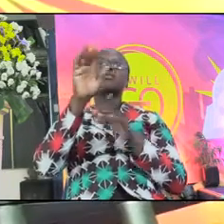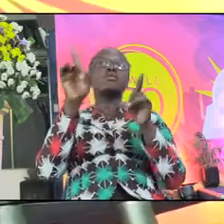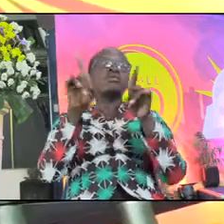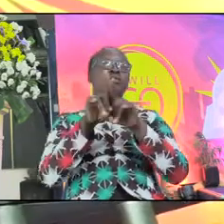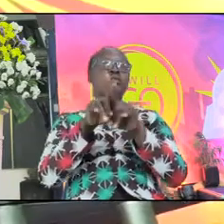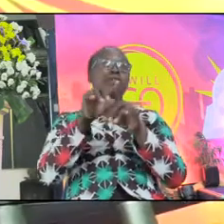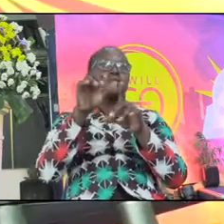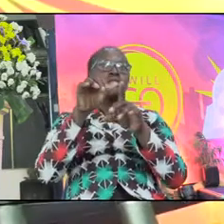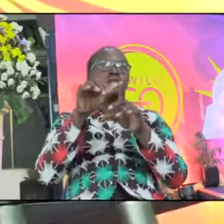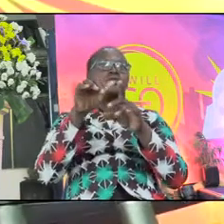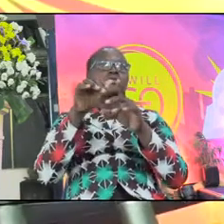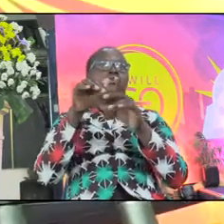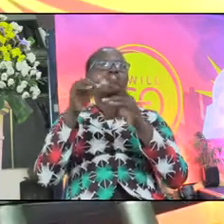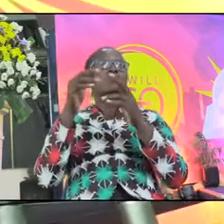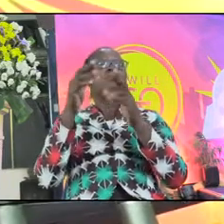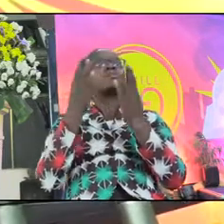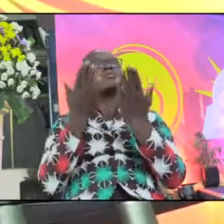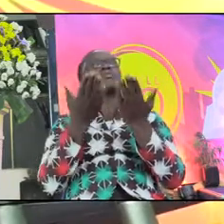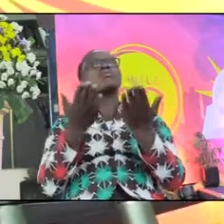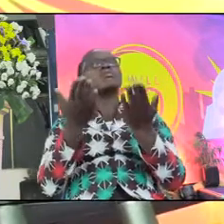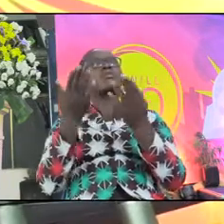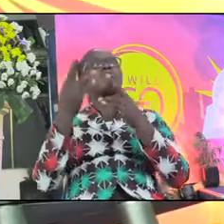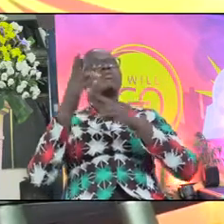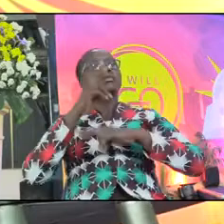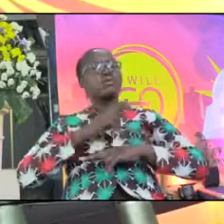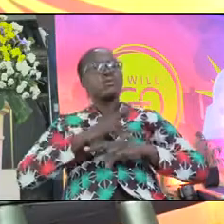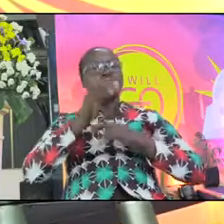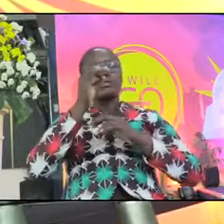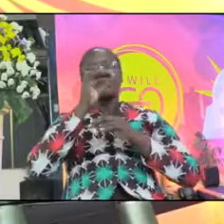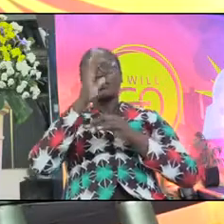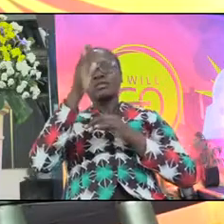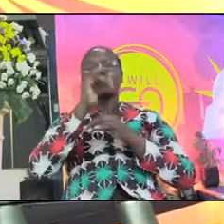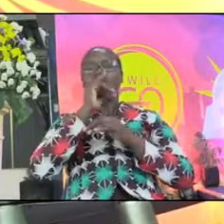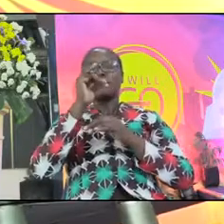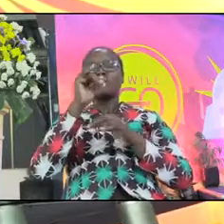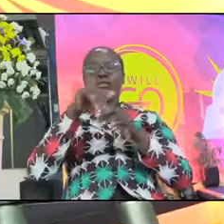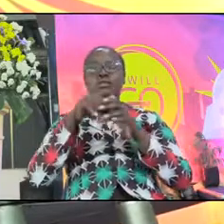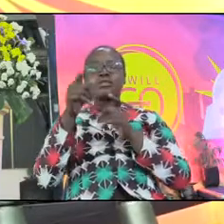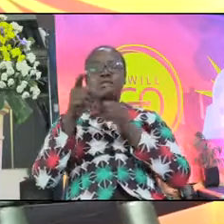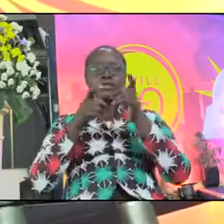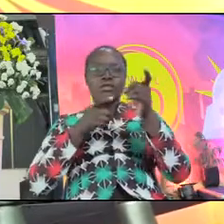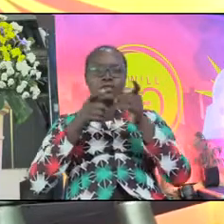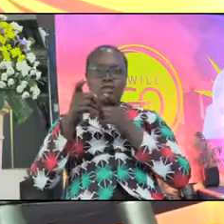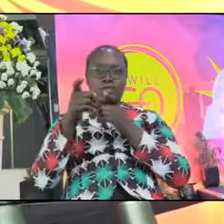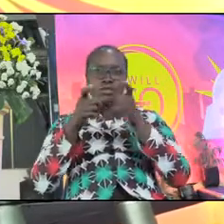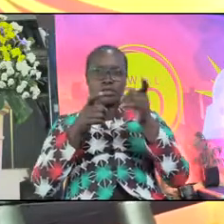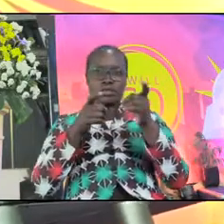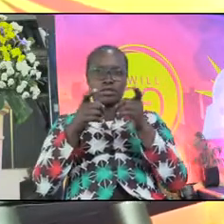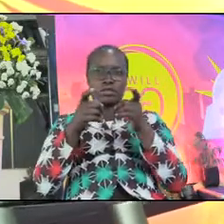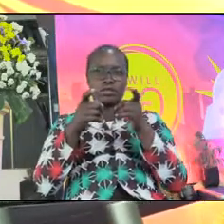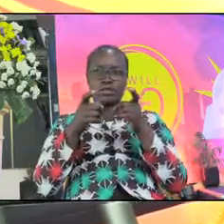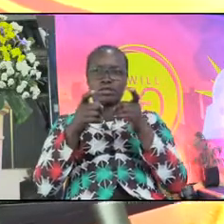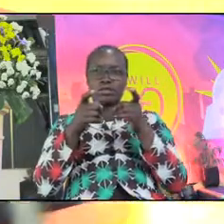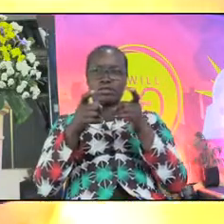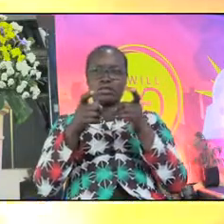chill, relax. God is in